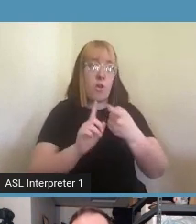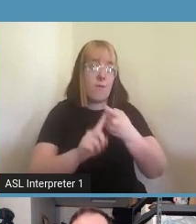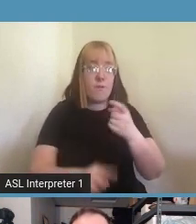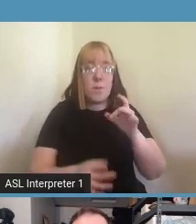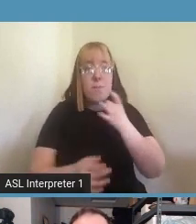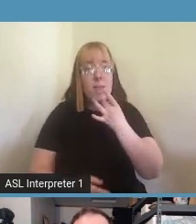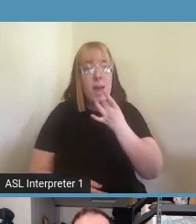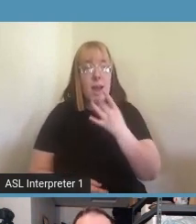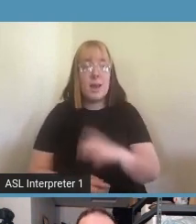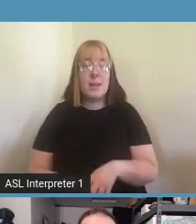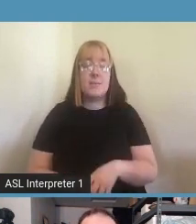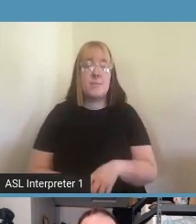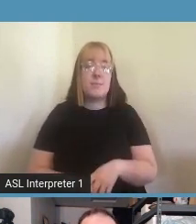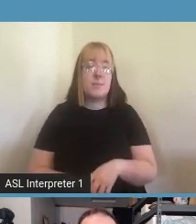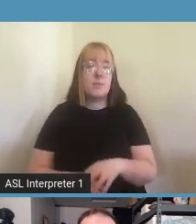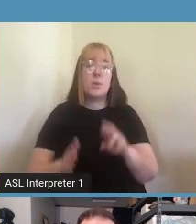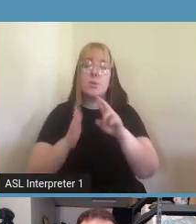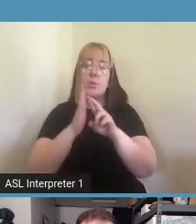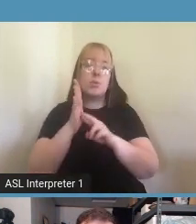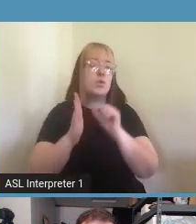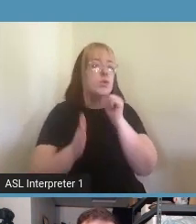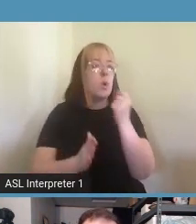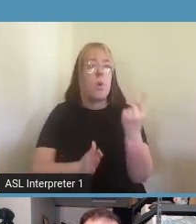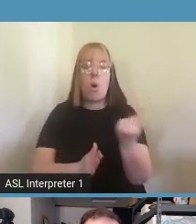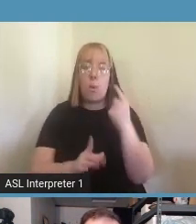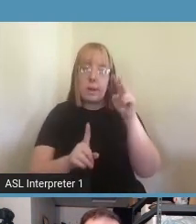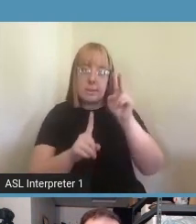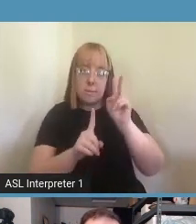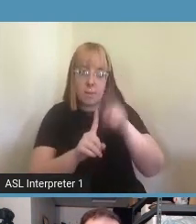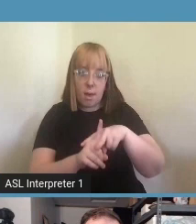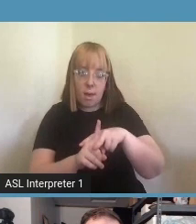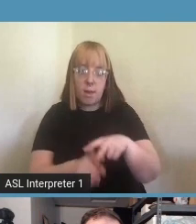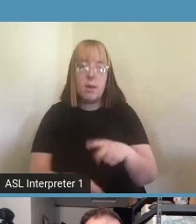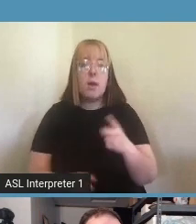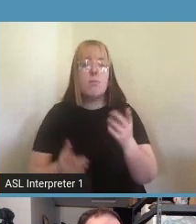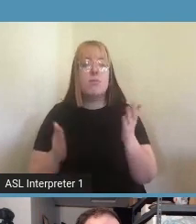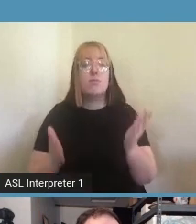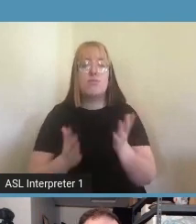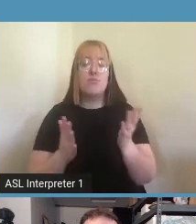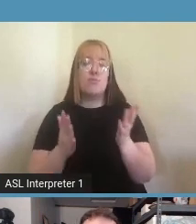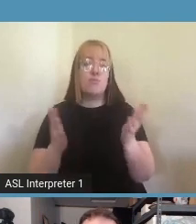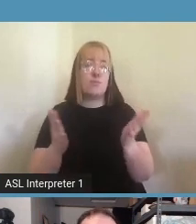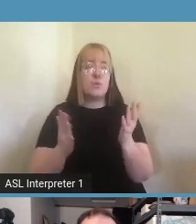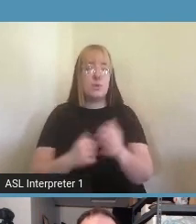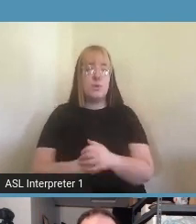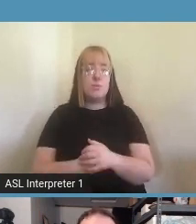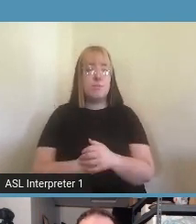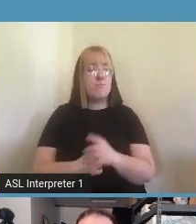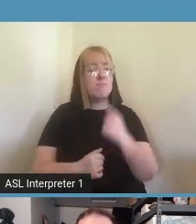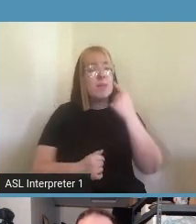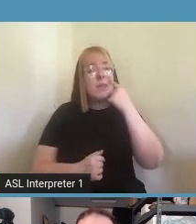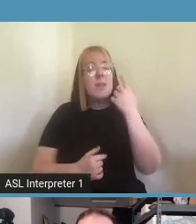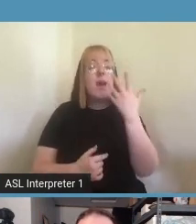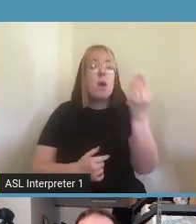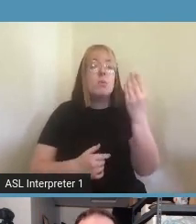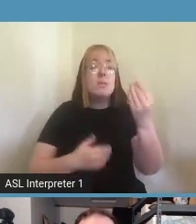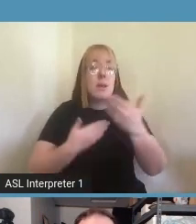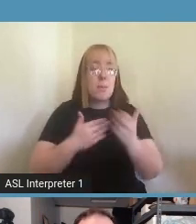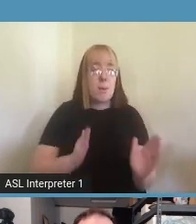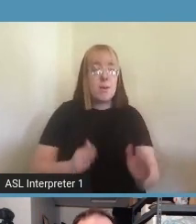those rules, they don't always apply. So I really would just encourage you to think outside the